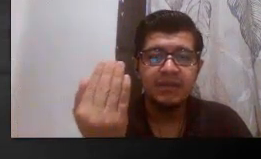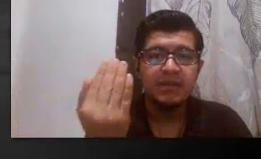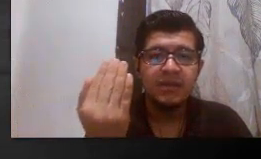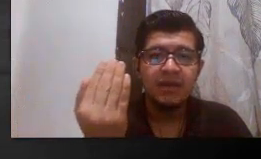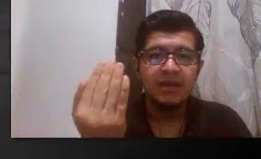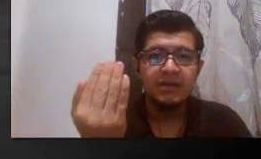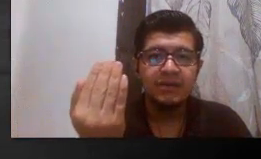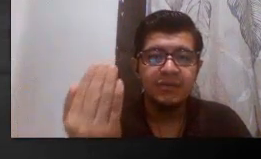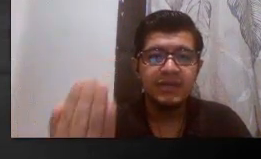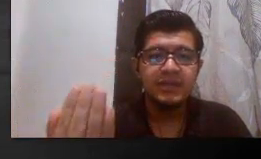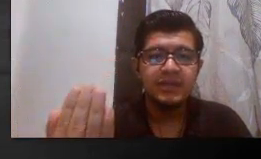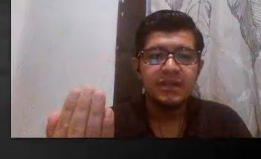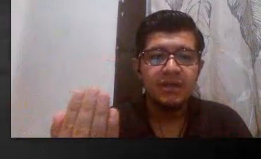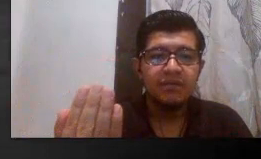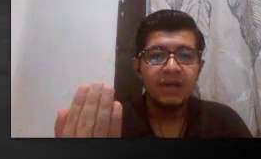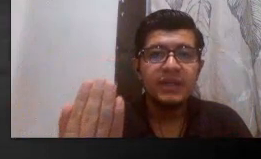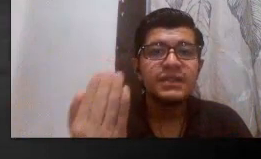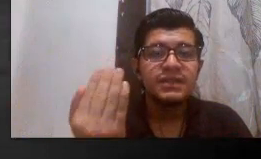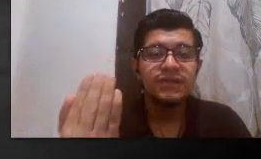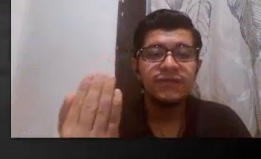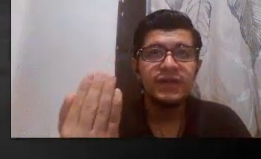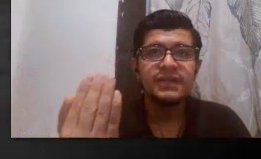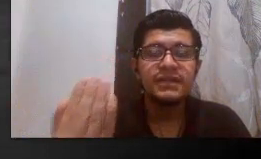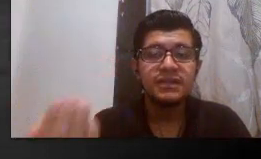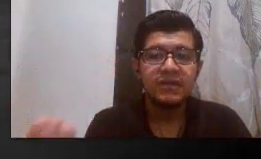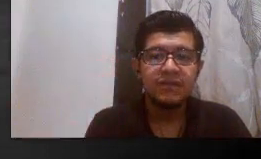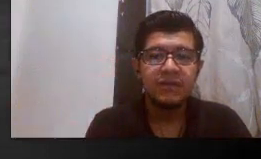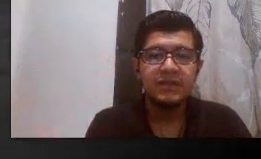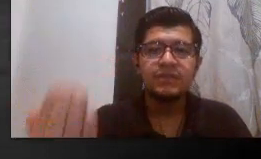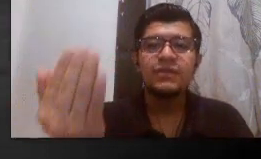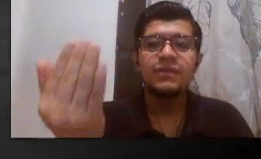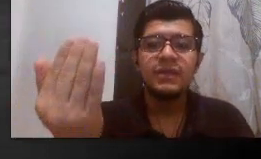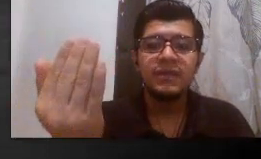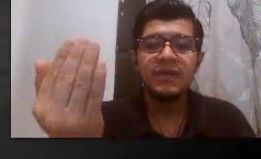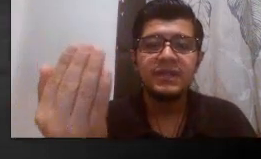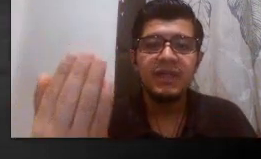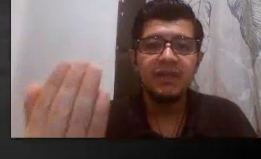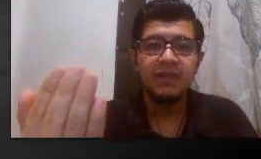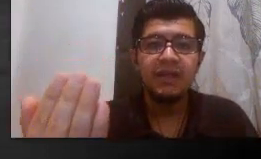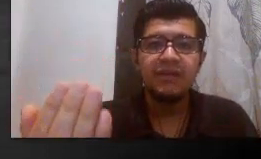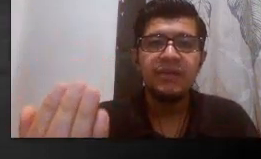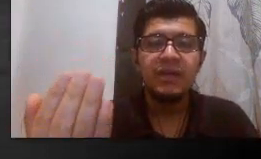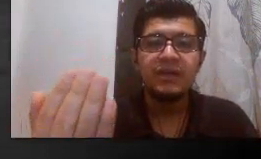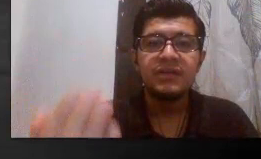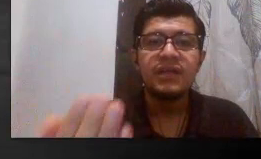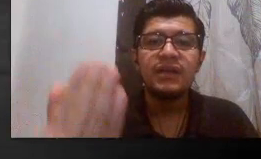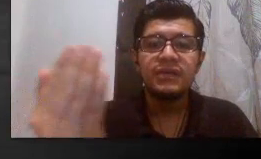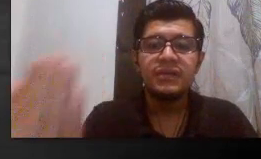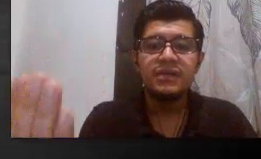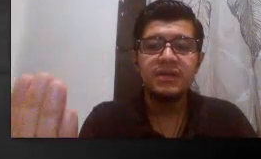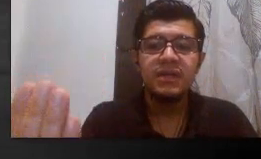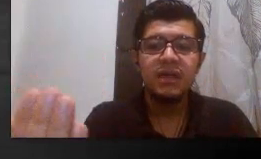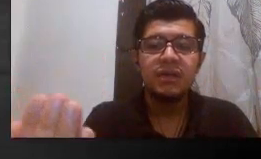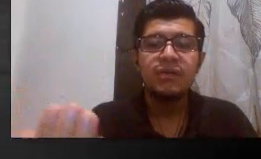are expressing, but the face. For example, if I say thank you in sign